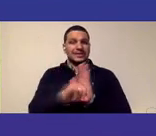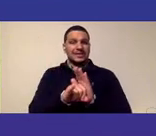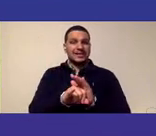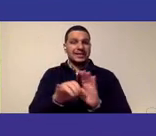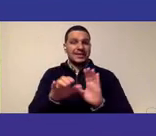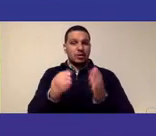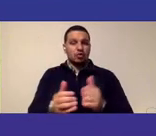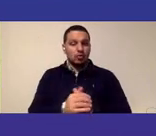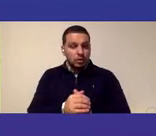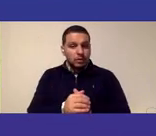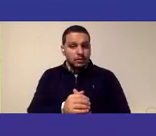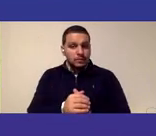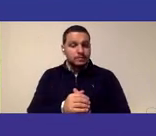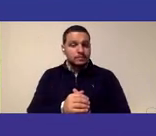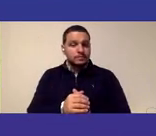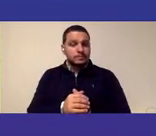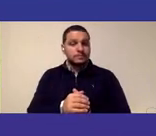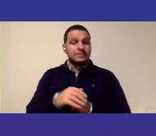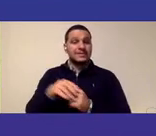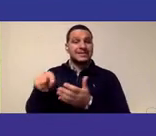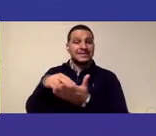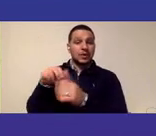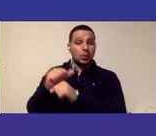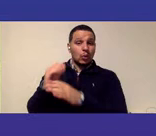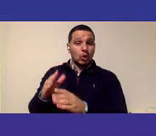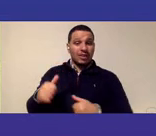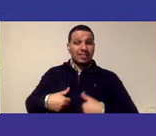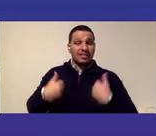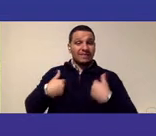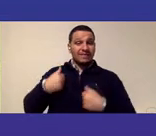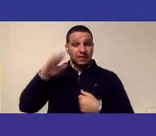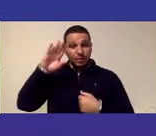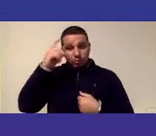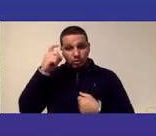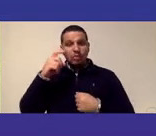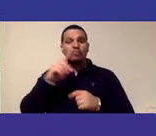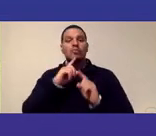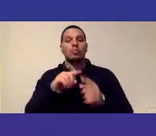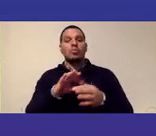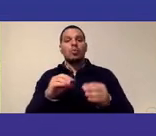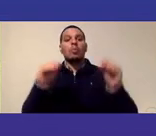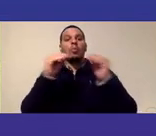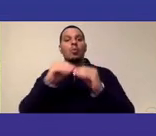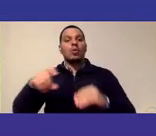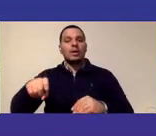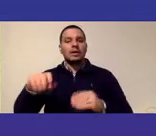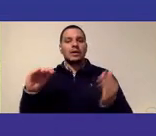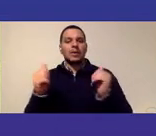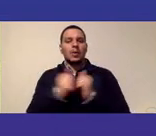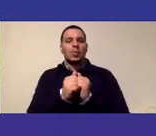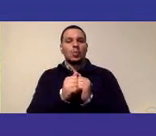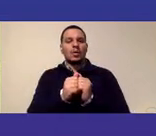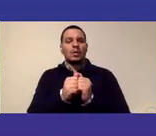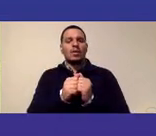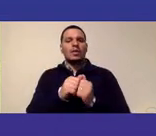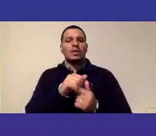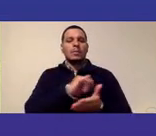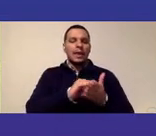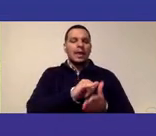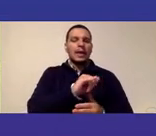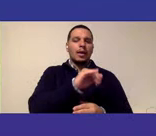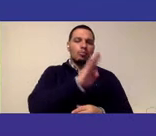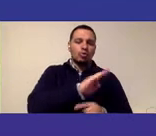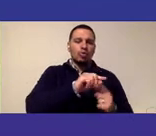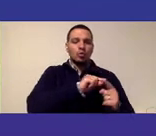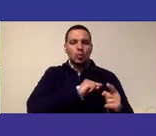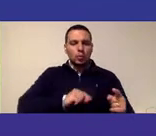category. Dance workers living in the Bronx also reported more need as compared to the rest of the boroughs in New York City.